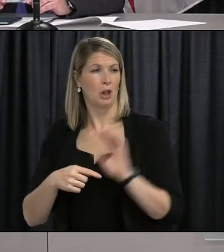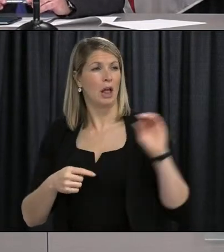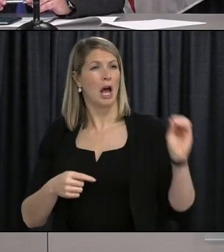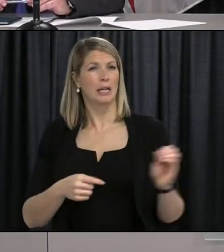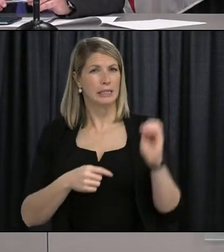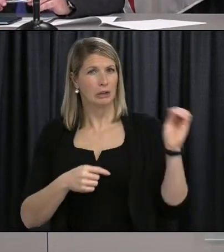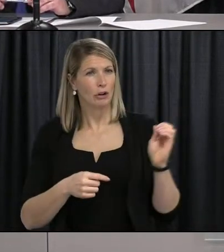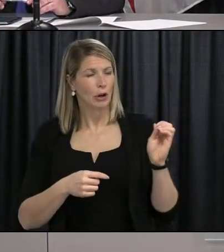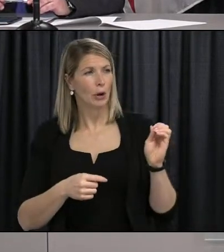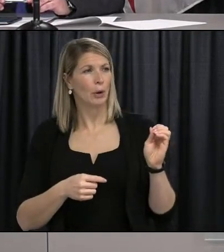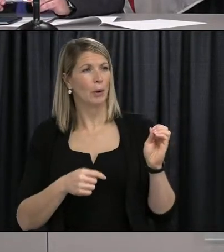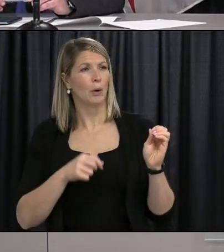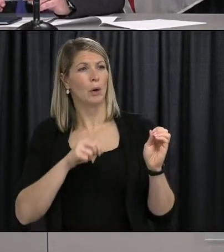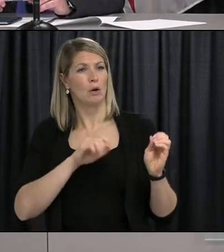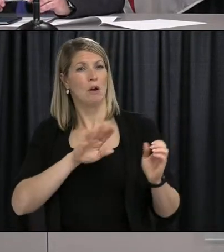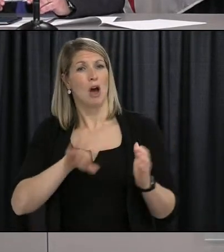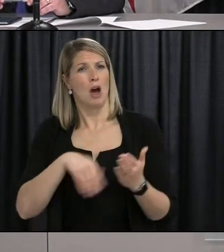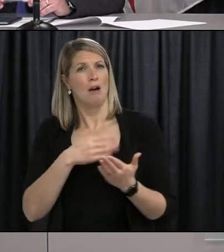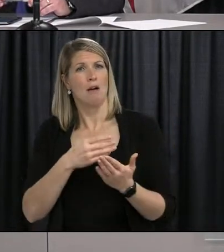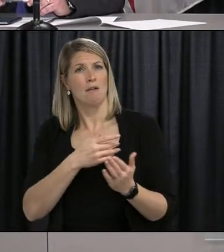Canada, but looking to return home for Christmas.